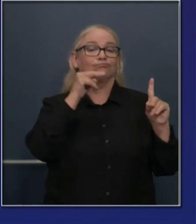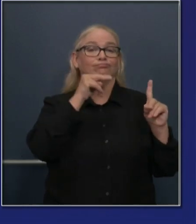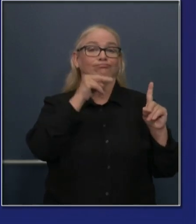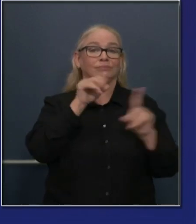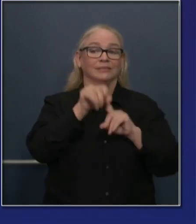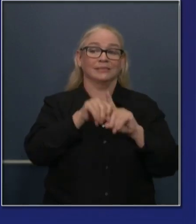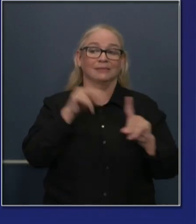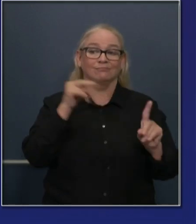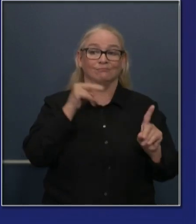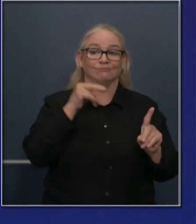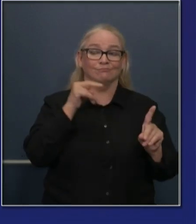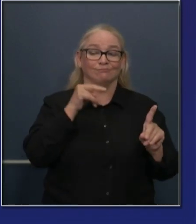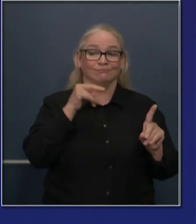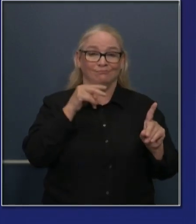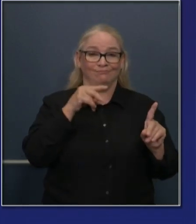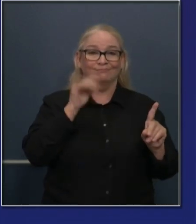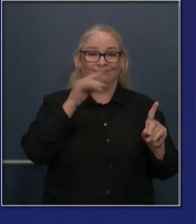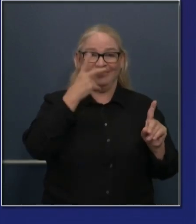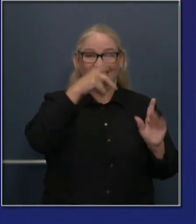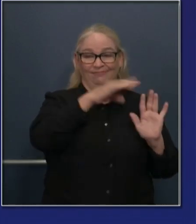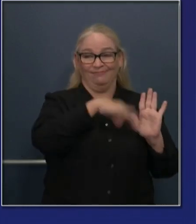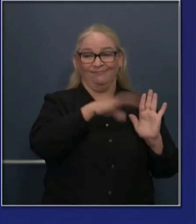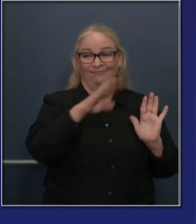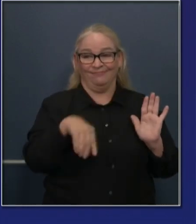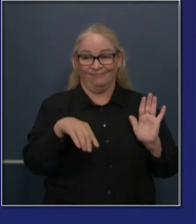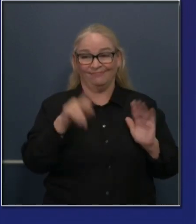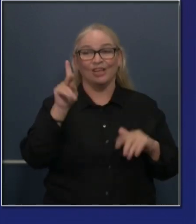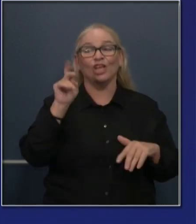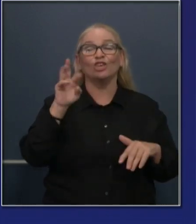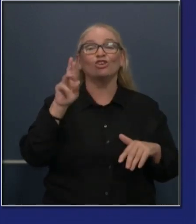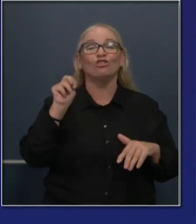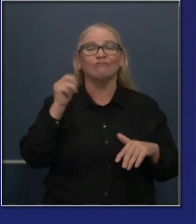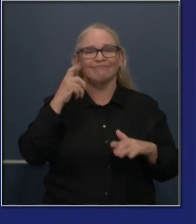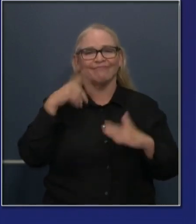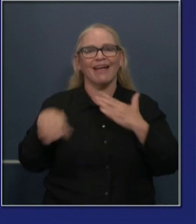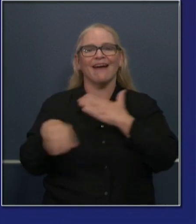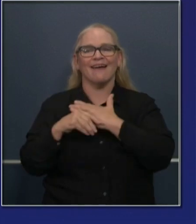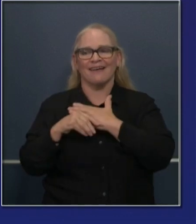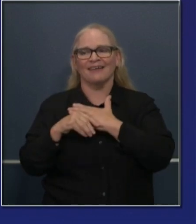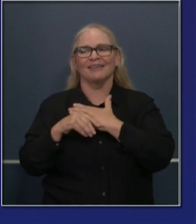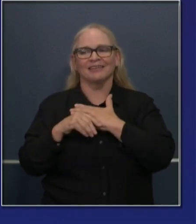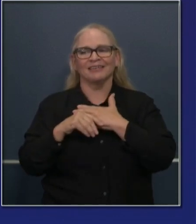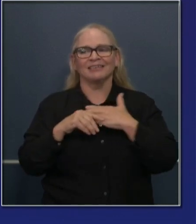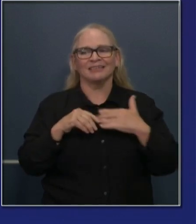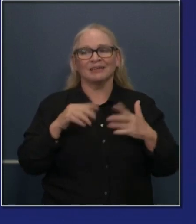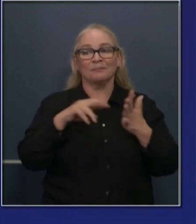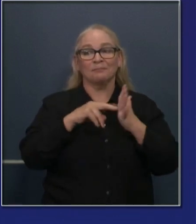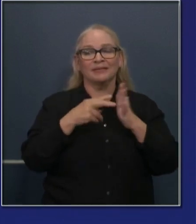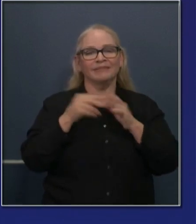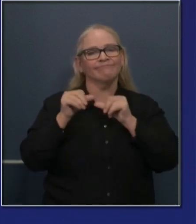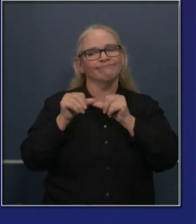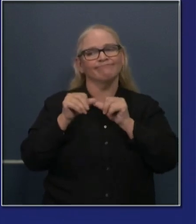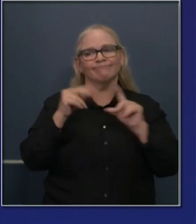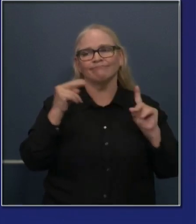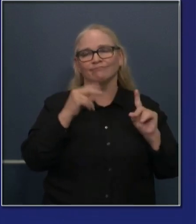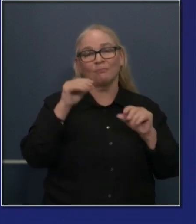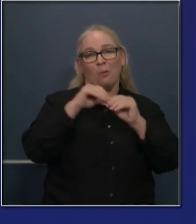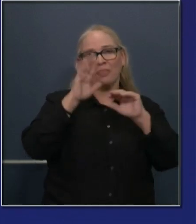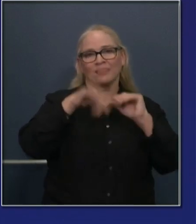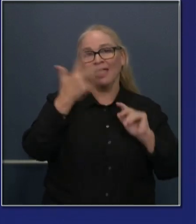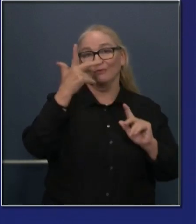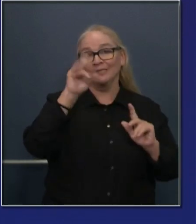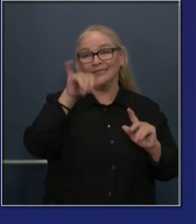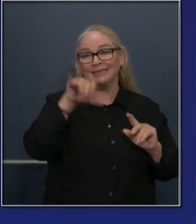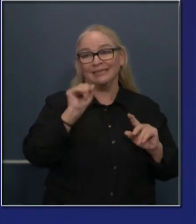34 counties, Kern just went on, that are on for 3+ days. So this list, and we have a couple more that are likely to end